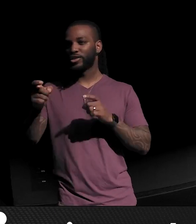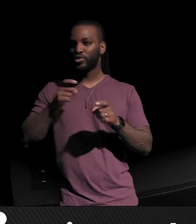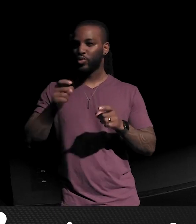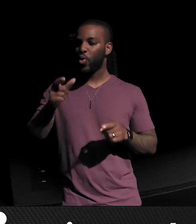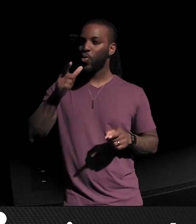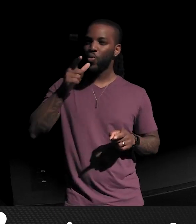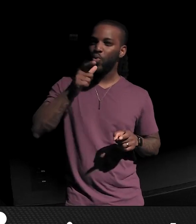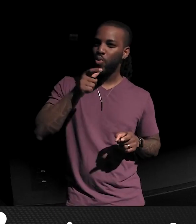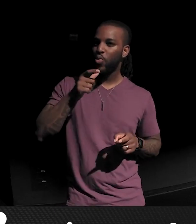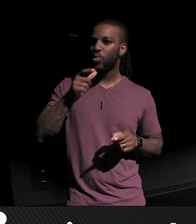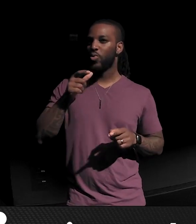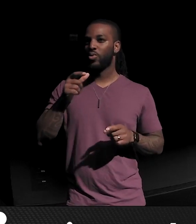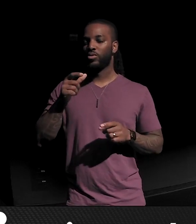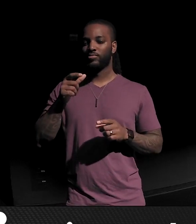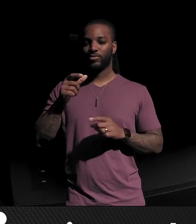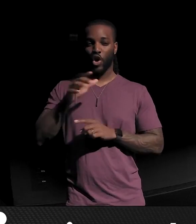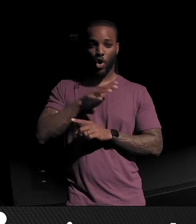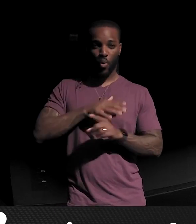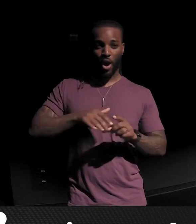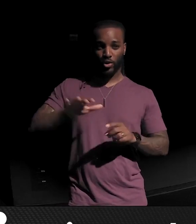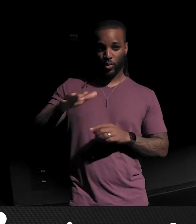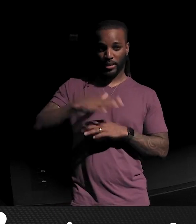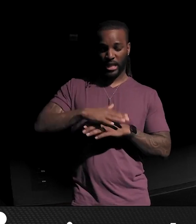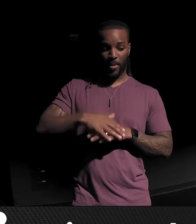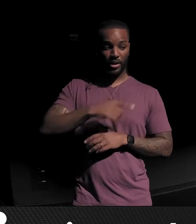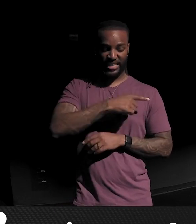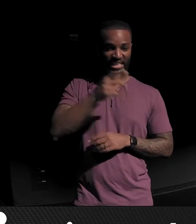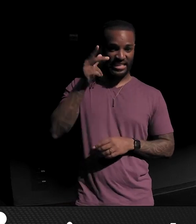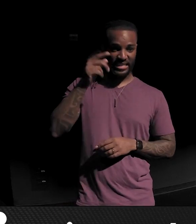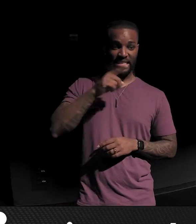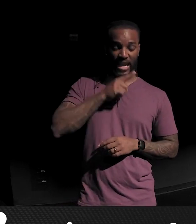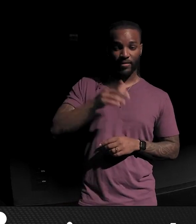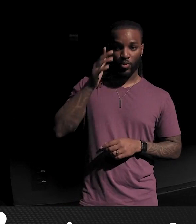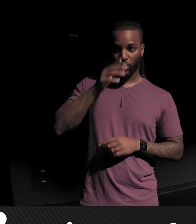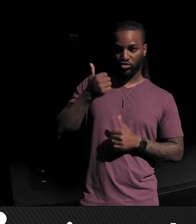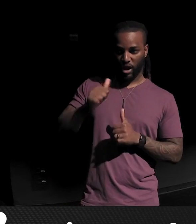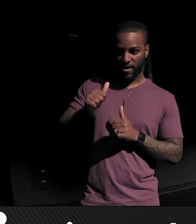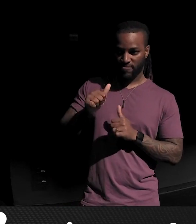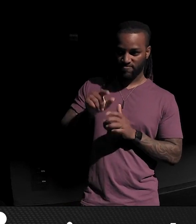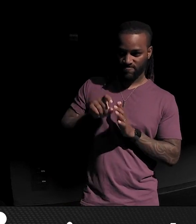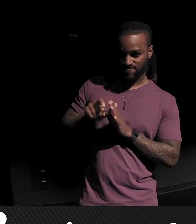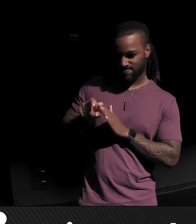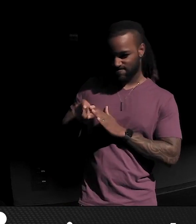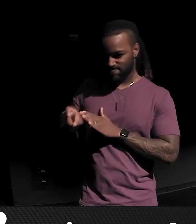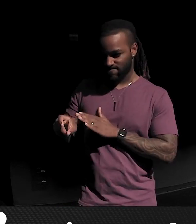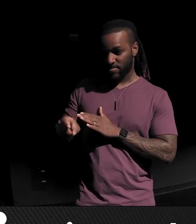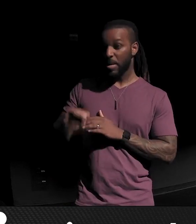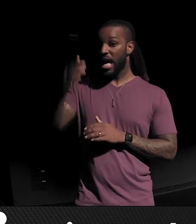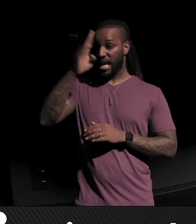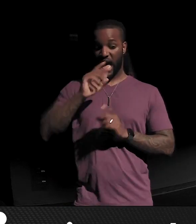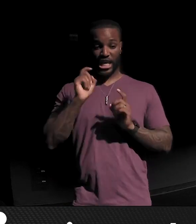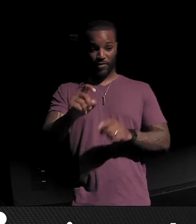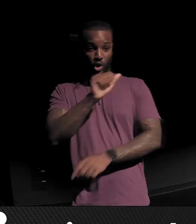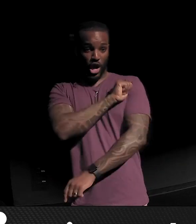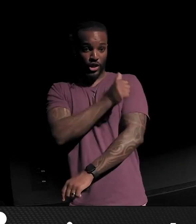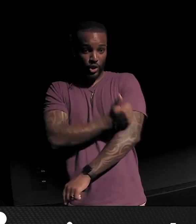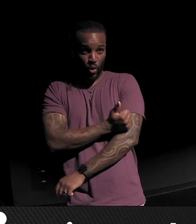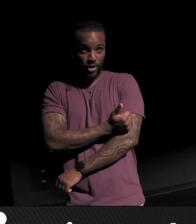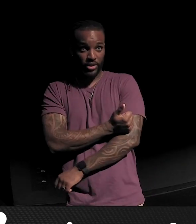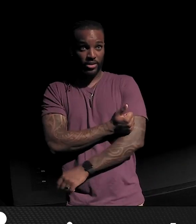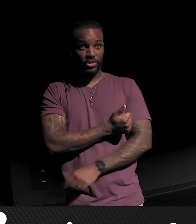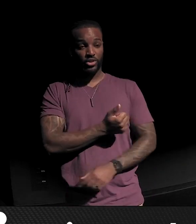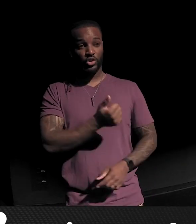prowls around your table. And he definitely is a prowler. But you do have the authority. God has given you authority to invite to and away from the